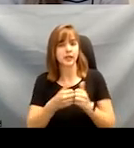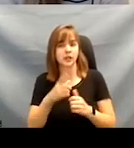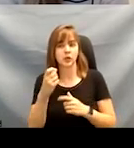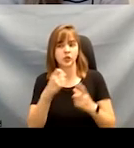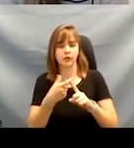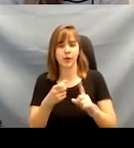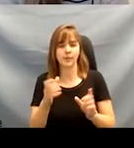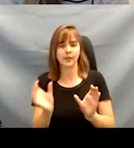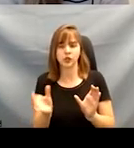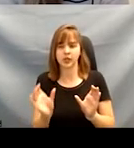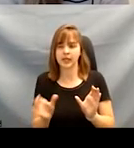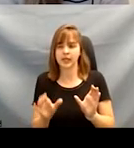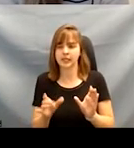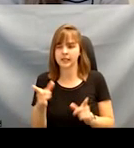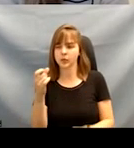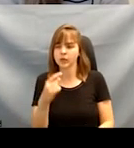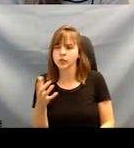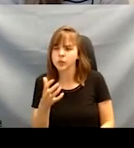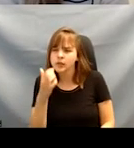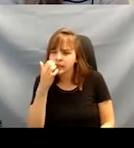was, the question was,